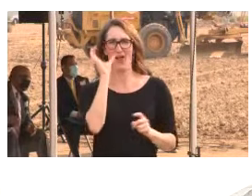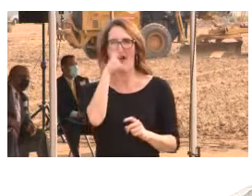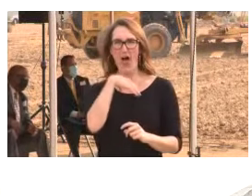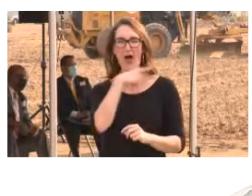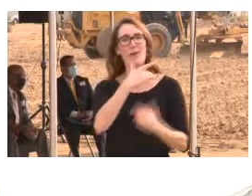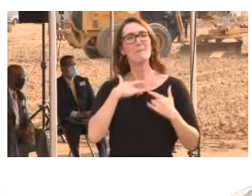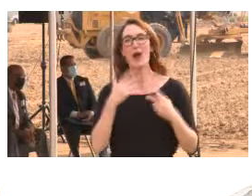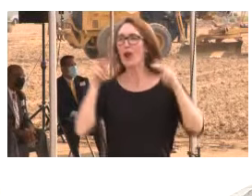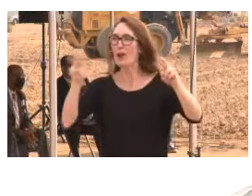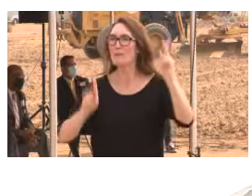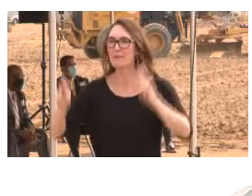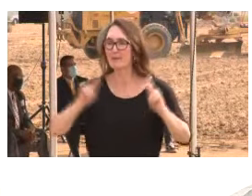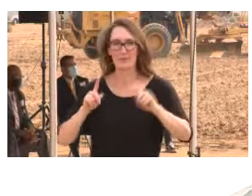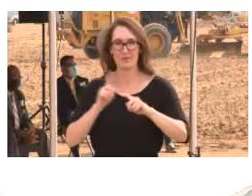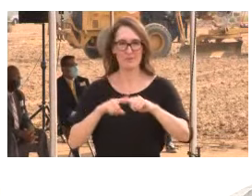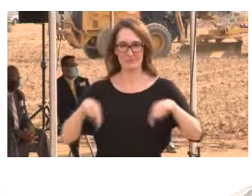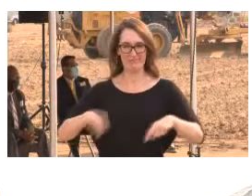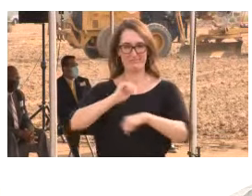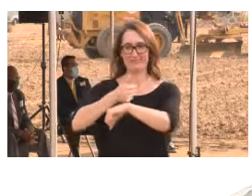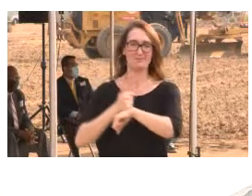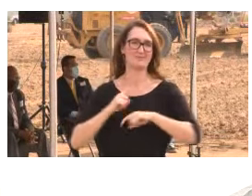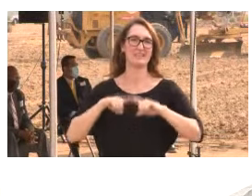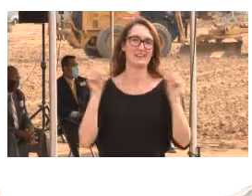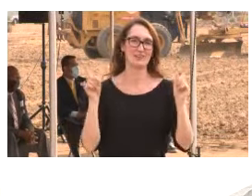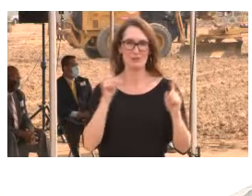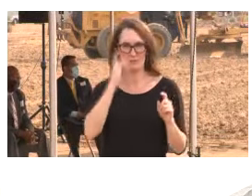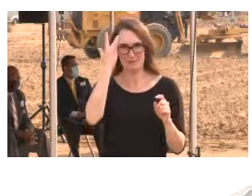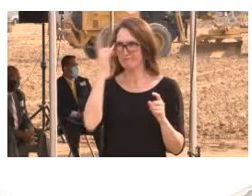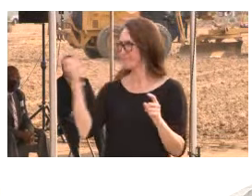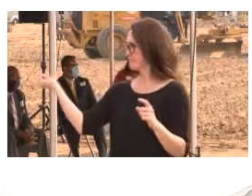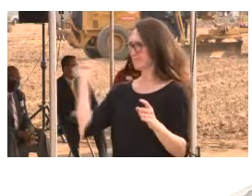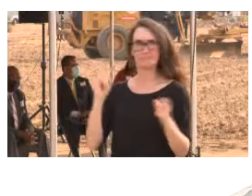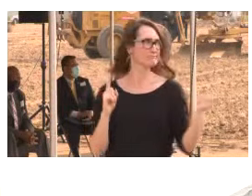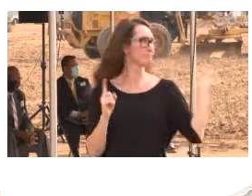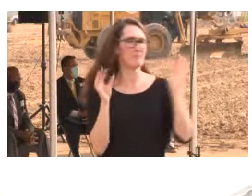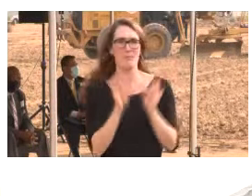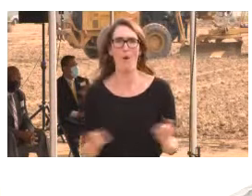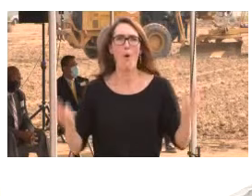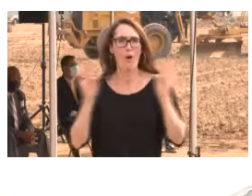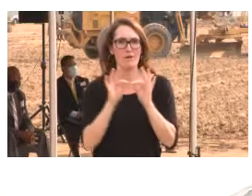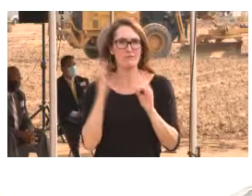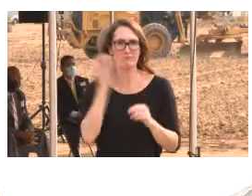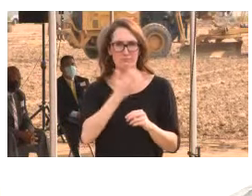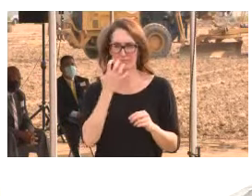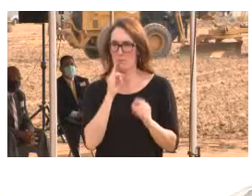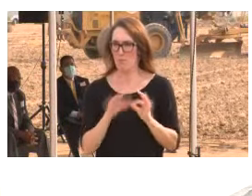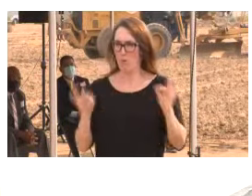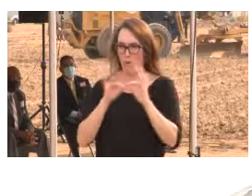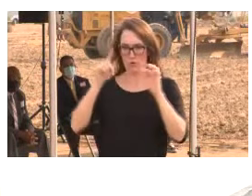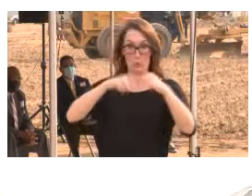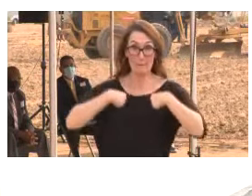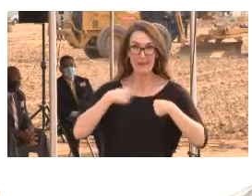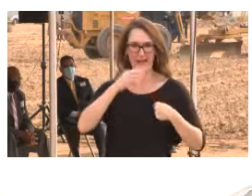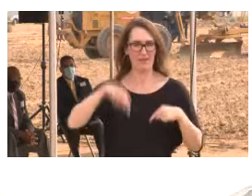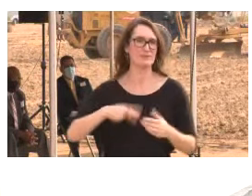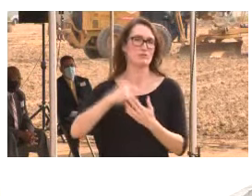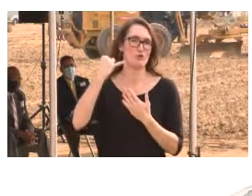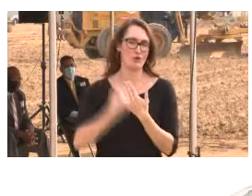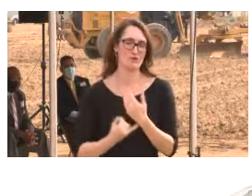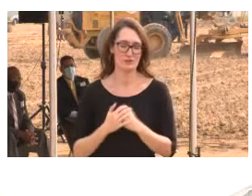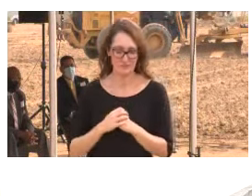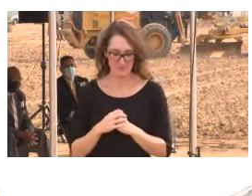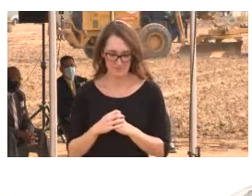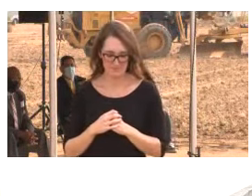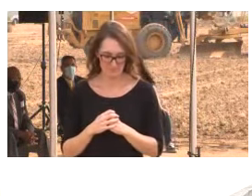forth and do that, because all of you are super important to me, super important to this project. At this point in time,